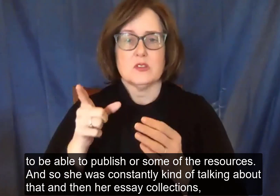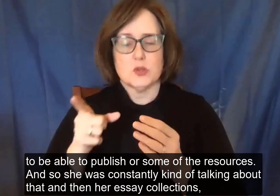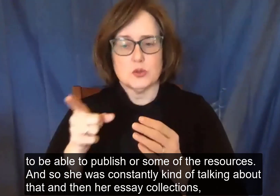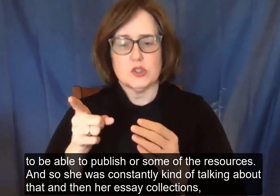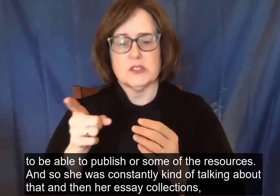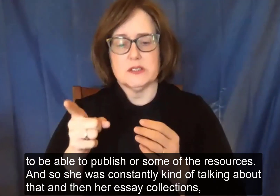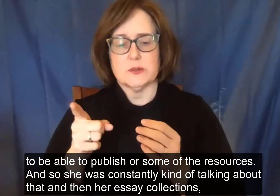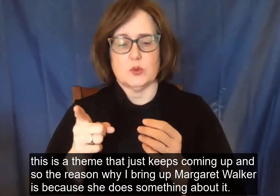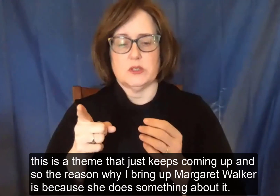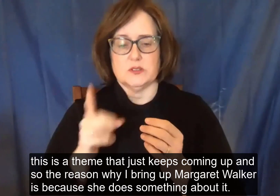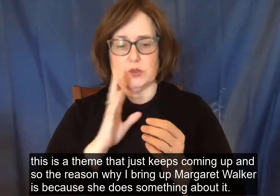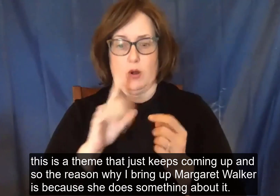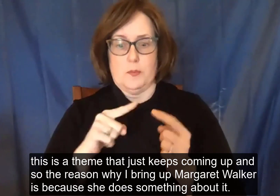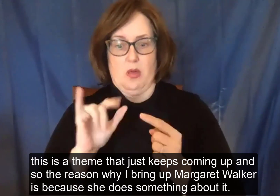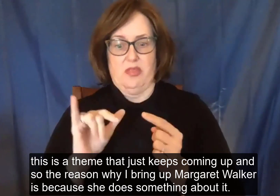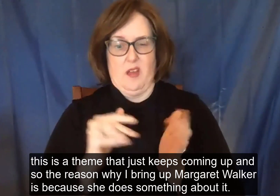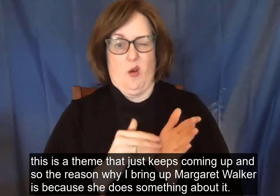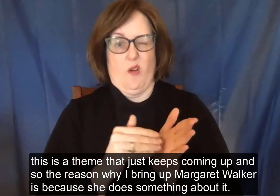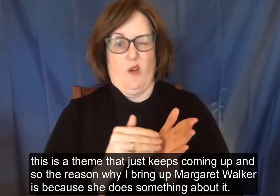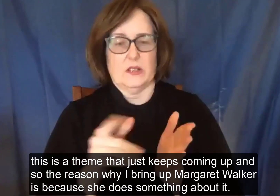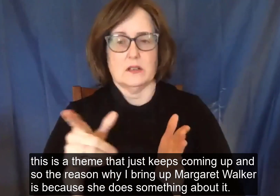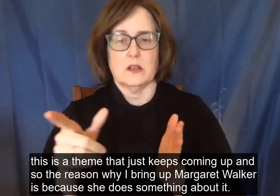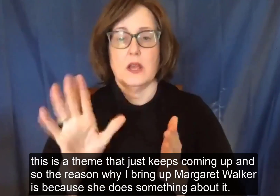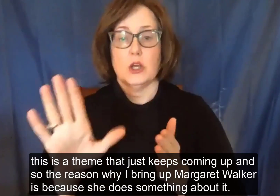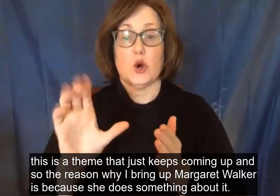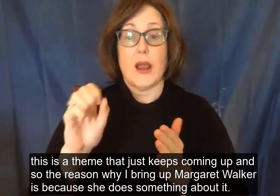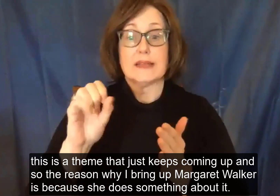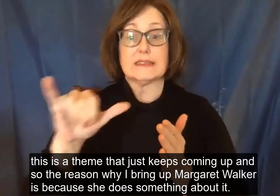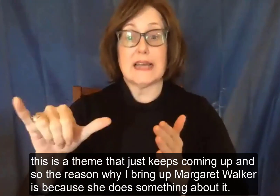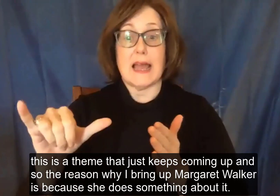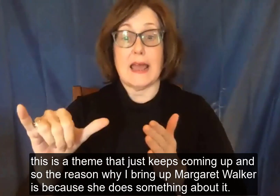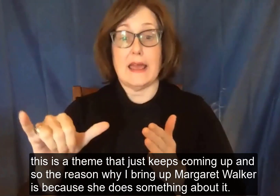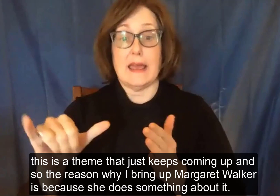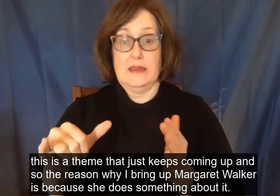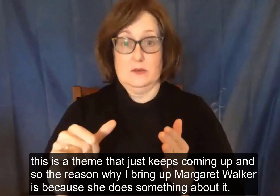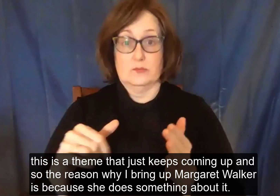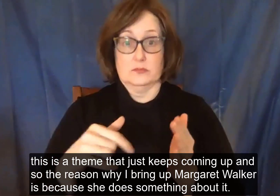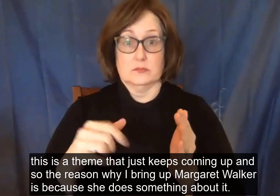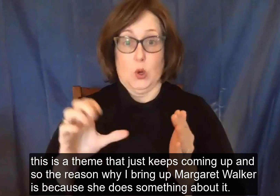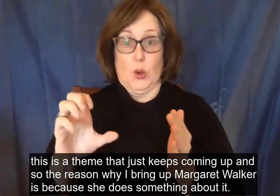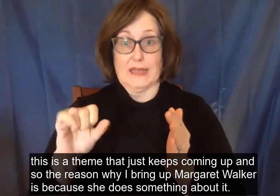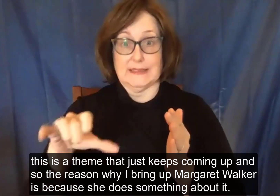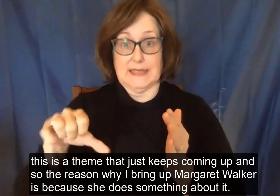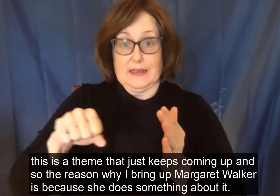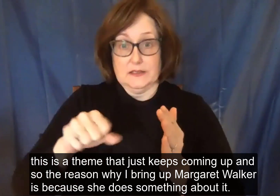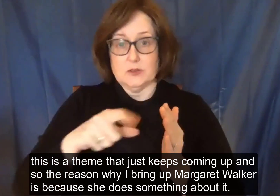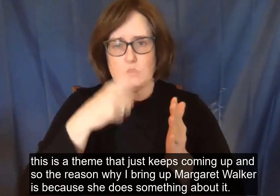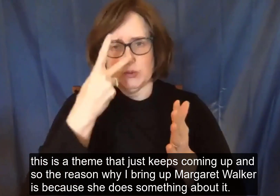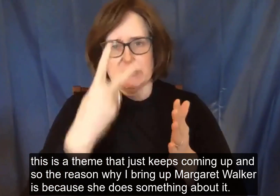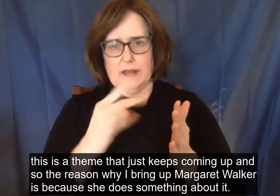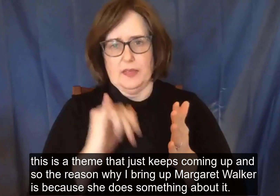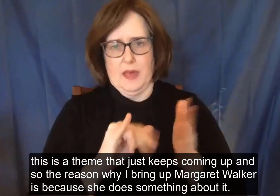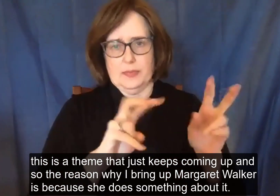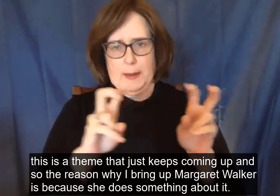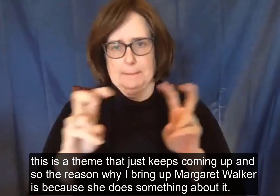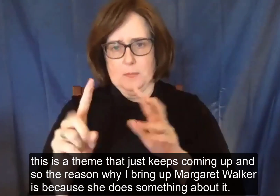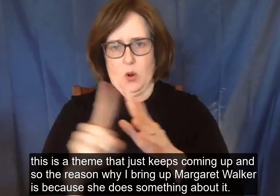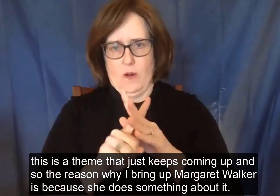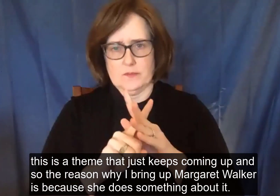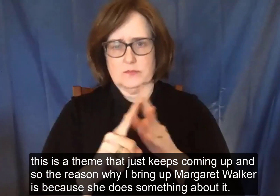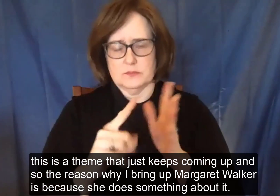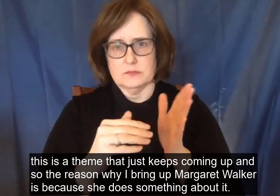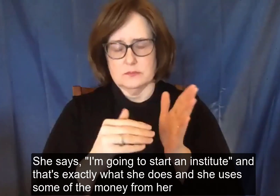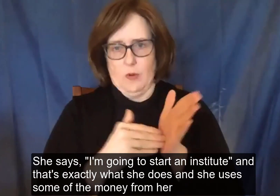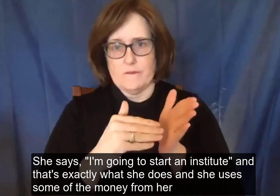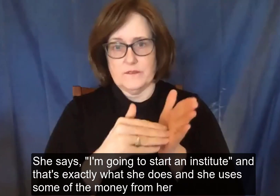that. And in her essay collections, this is a theme that just keeps coming up. And so the reason why I bring up Margaret Walker is because she does something